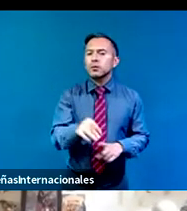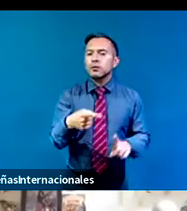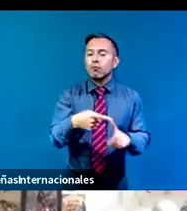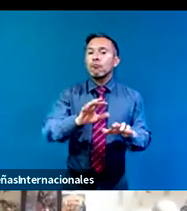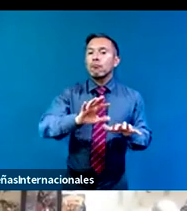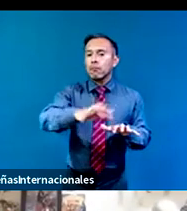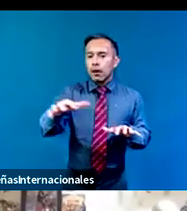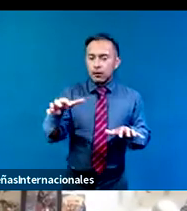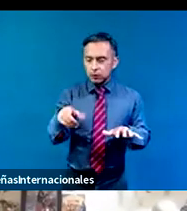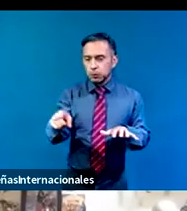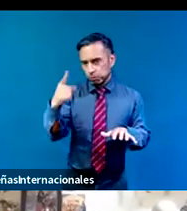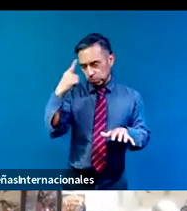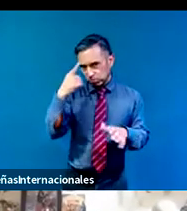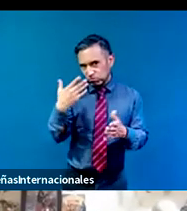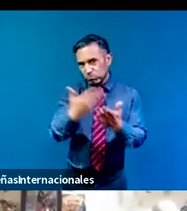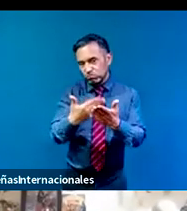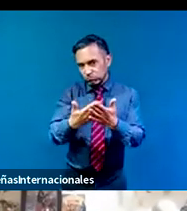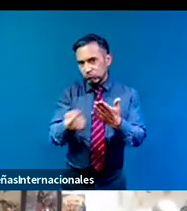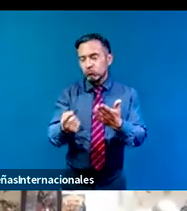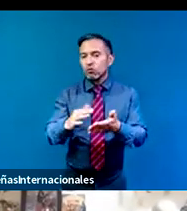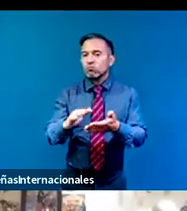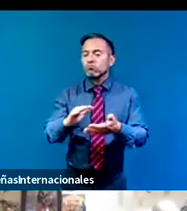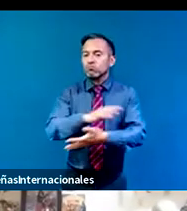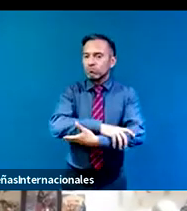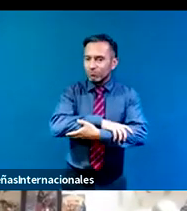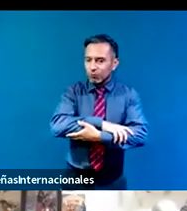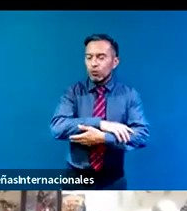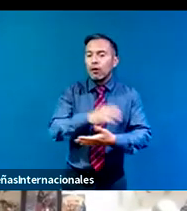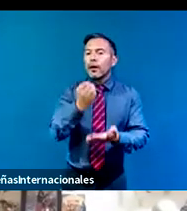economy. How can these initiatives be supported and